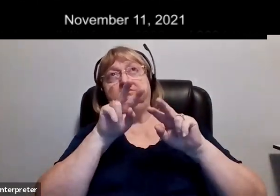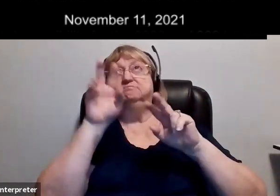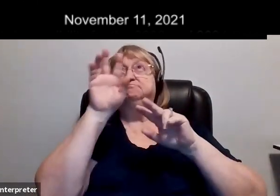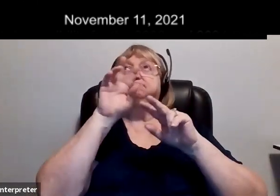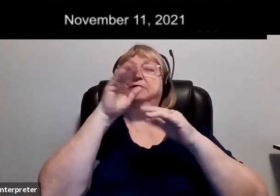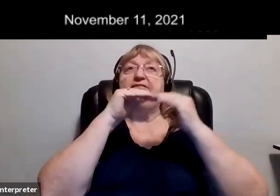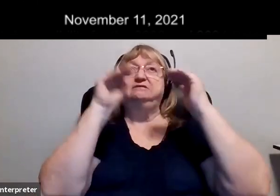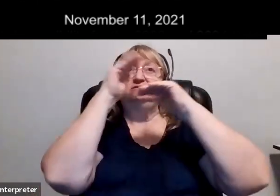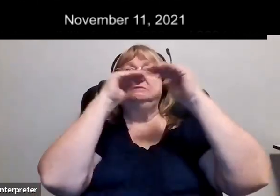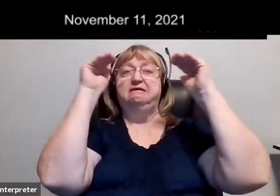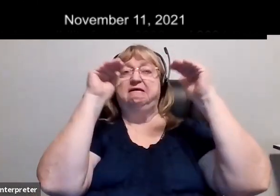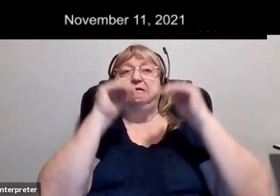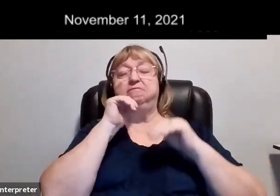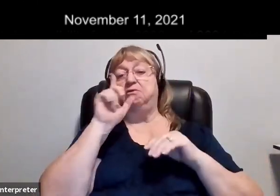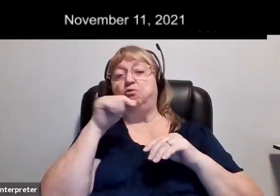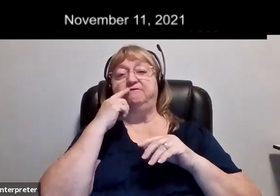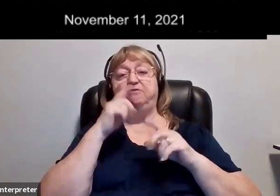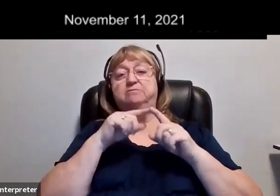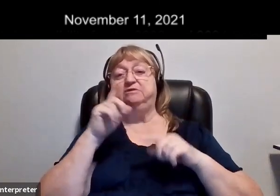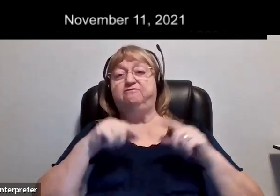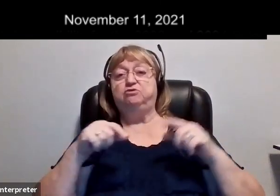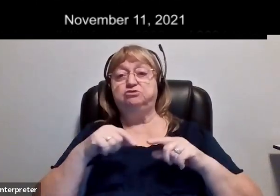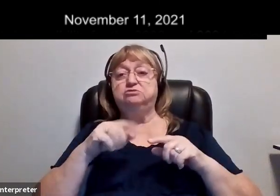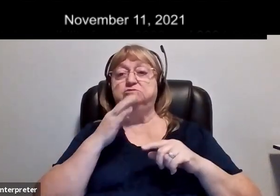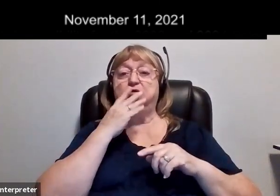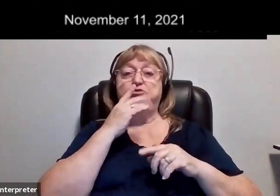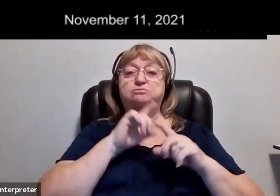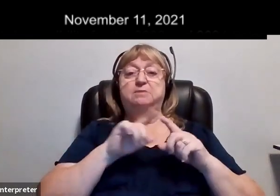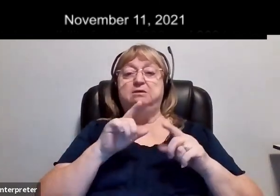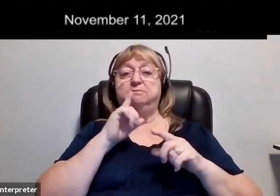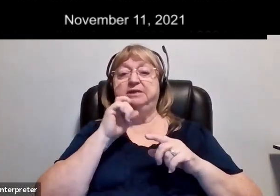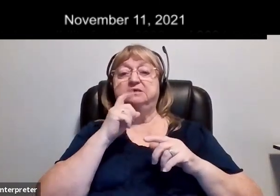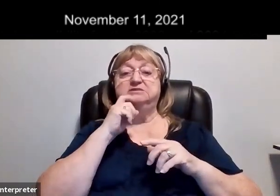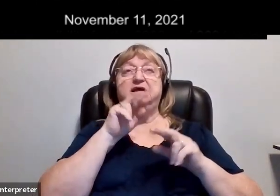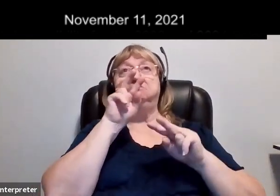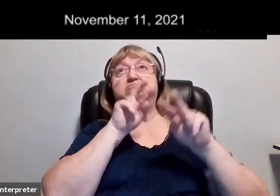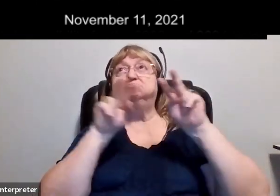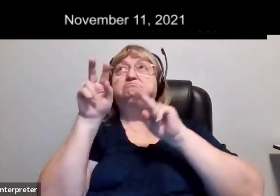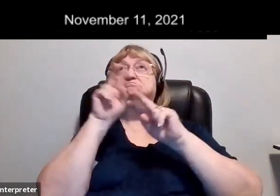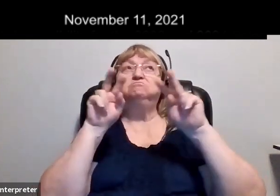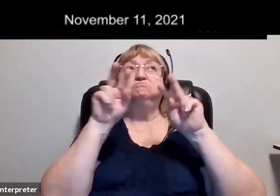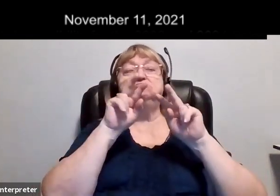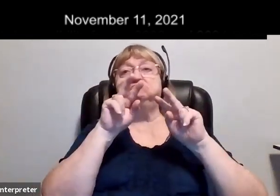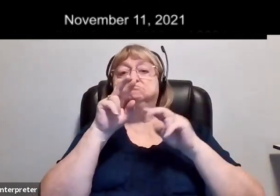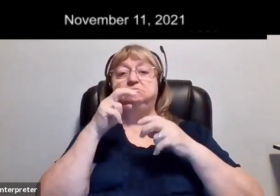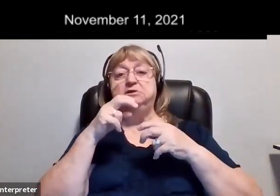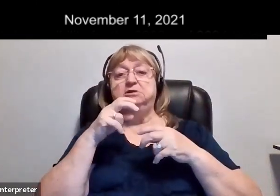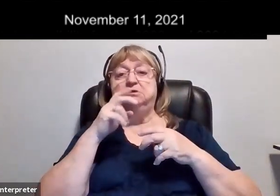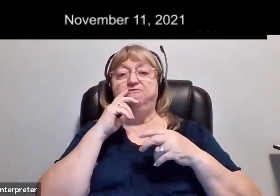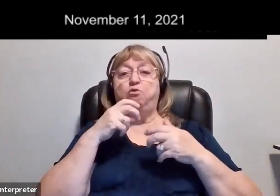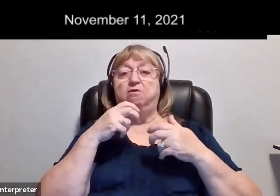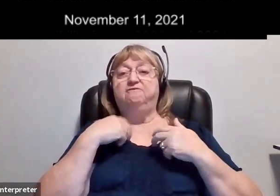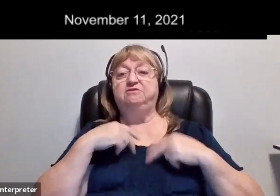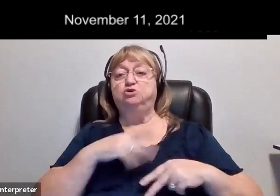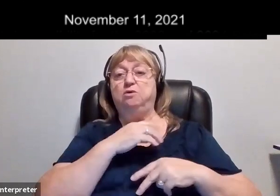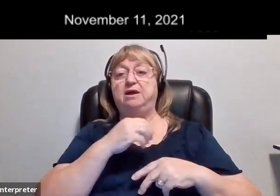only by the diverse colors, but also by the fact that they look at the non-visible electromagnetic waves.